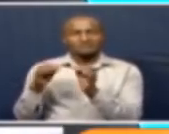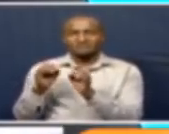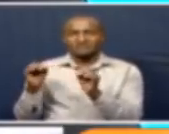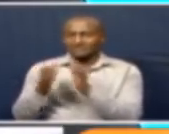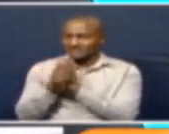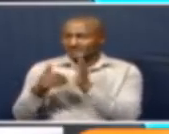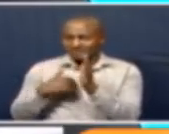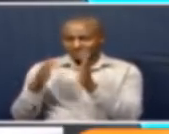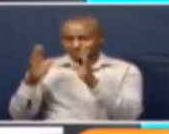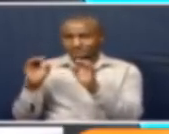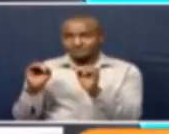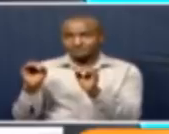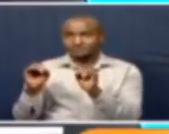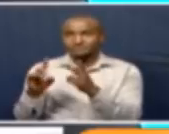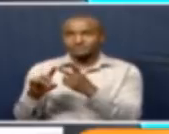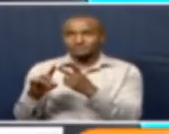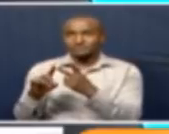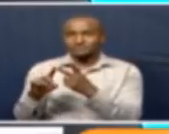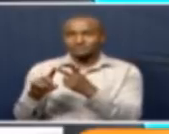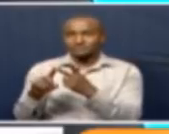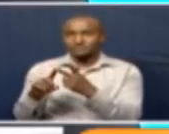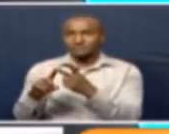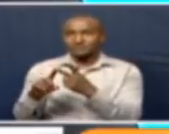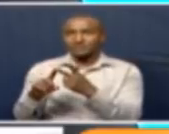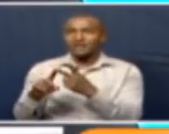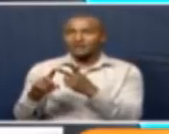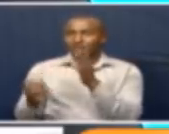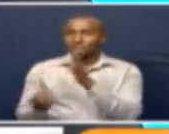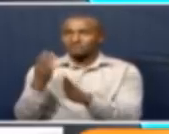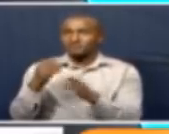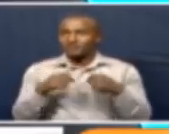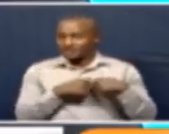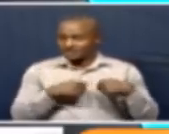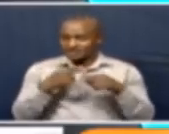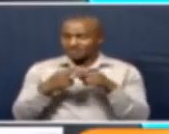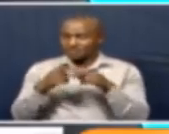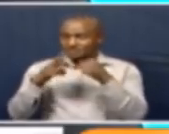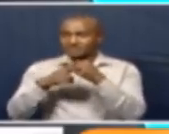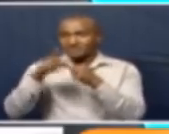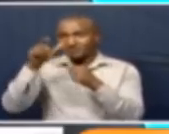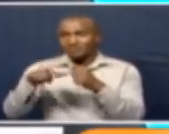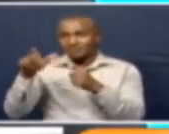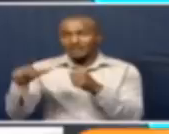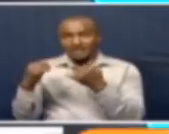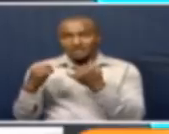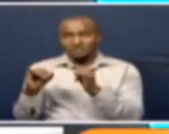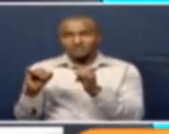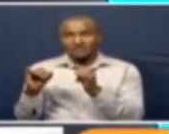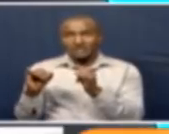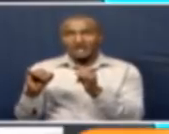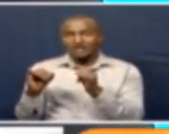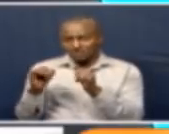talent. Number two, I have come up with an agency called Seven Pillars to try and be